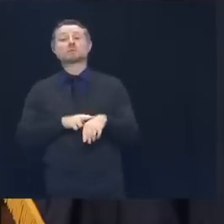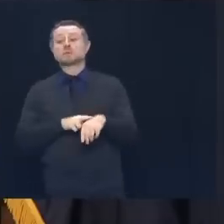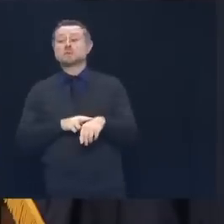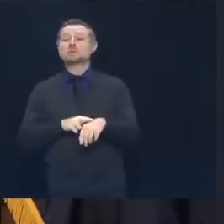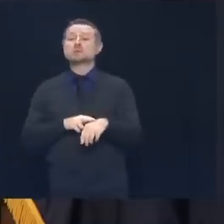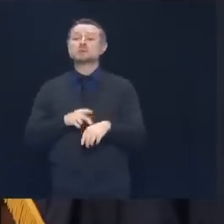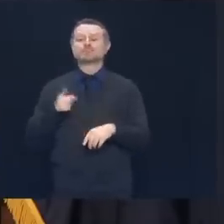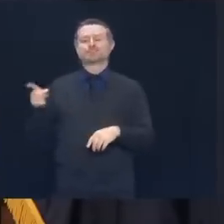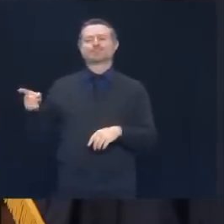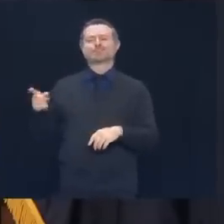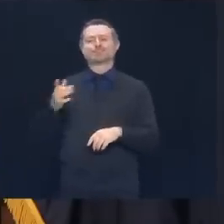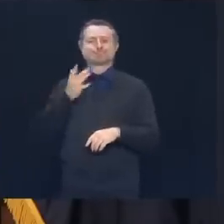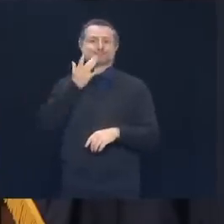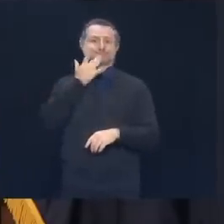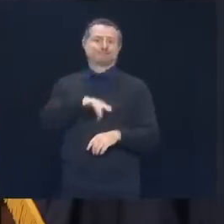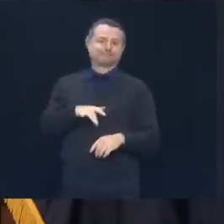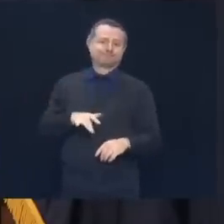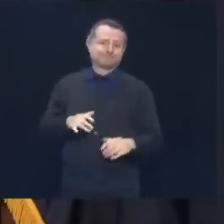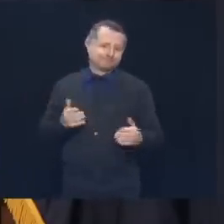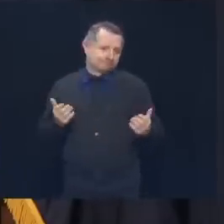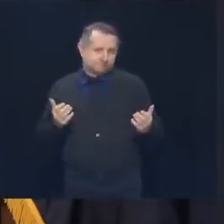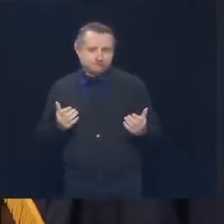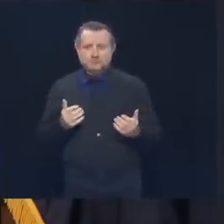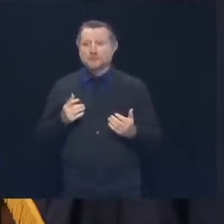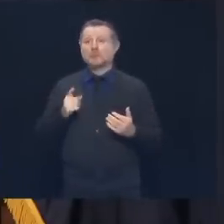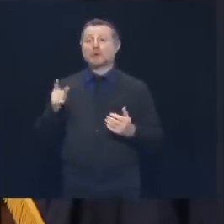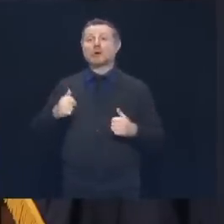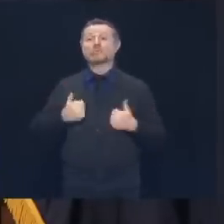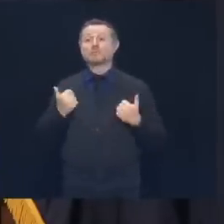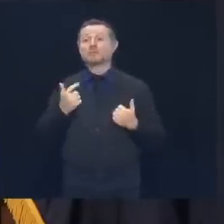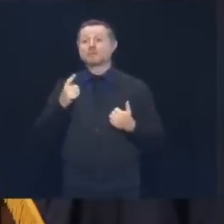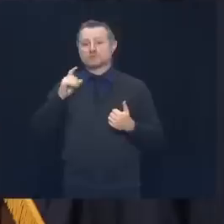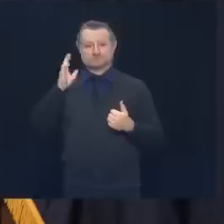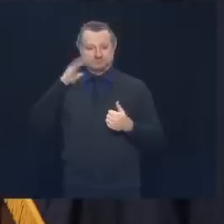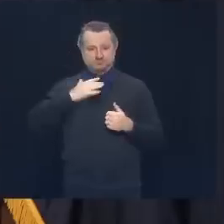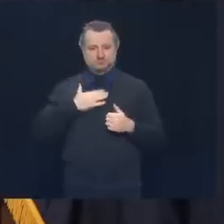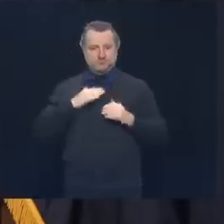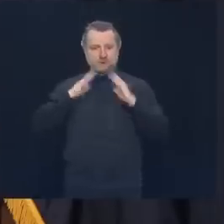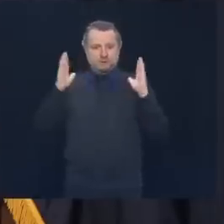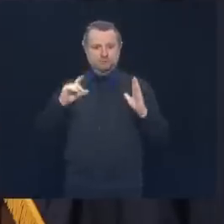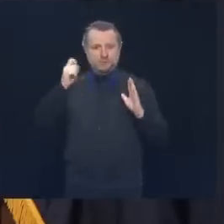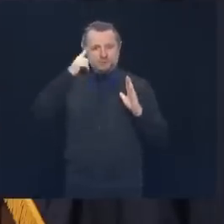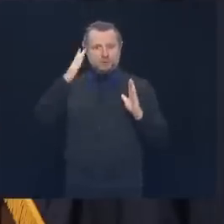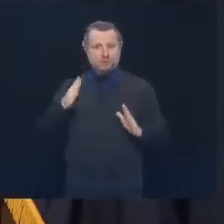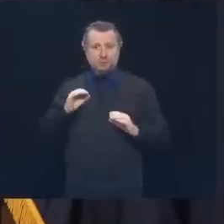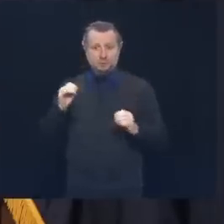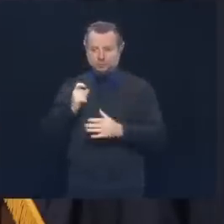benefits, room and board at the governor's house, no charge.